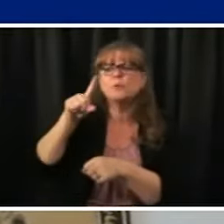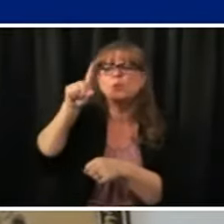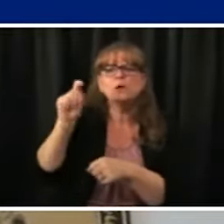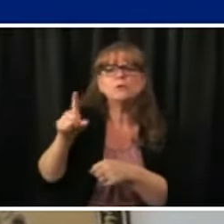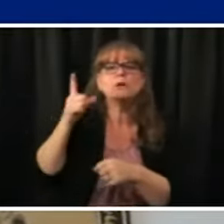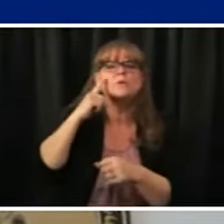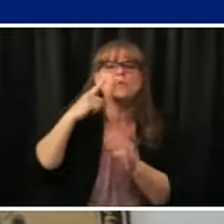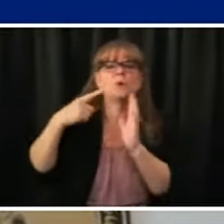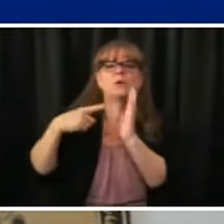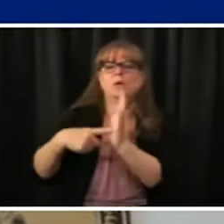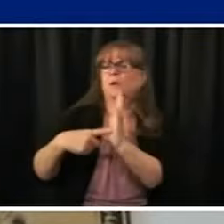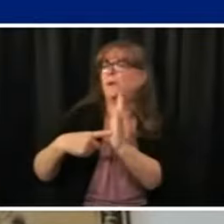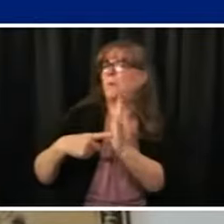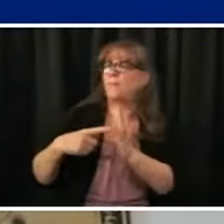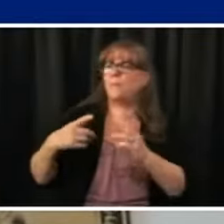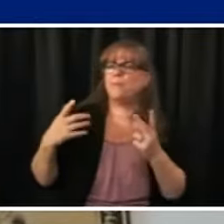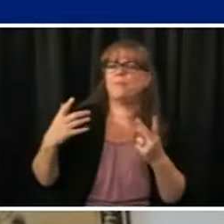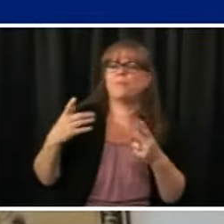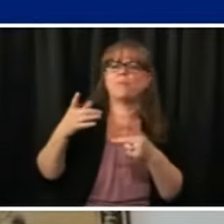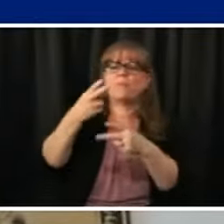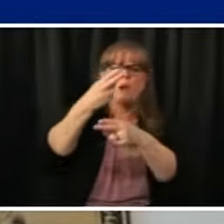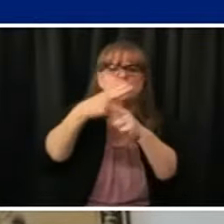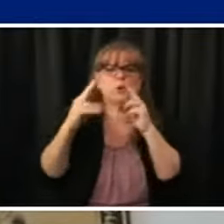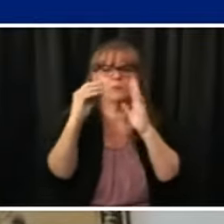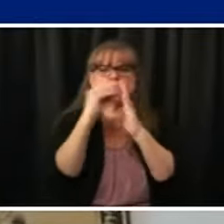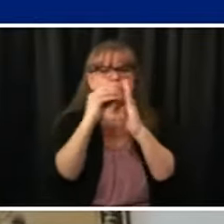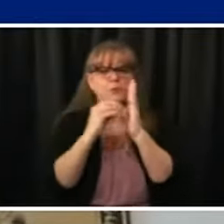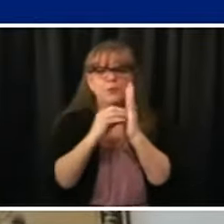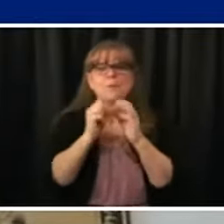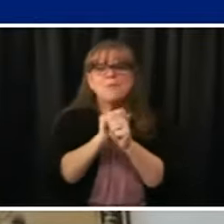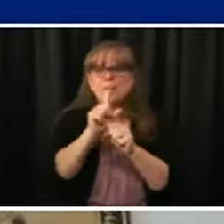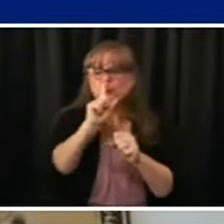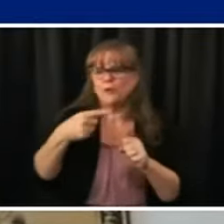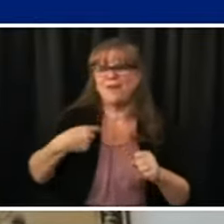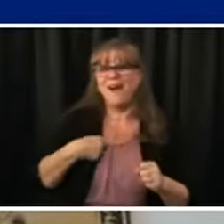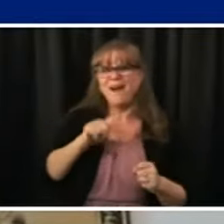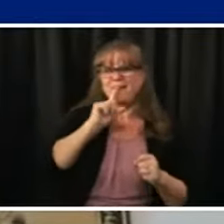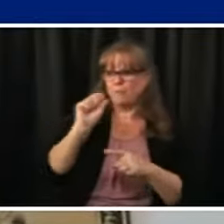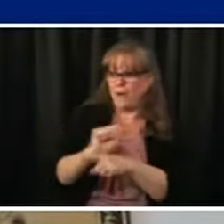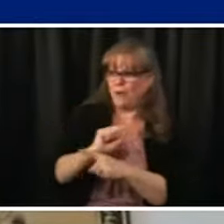something little, just wanting to make sure that you're healthy